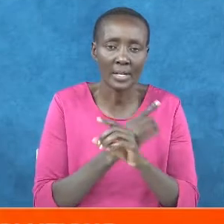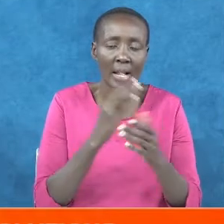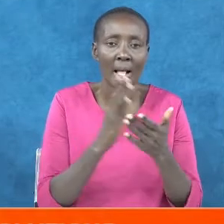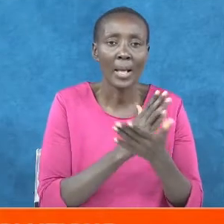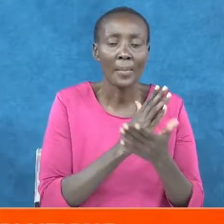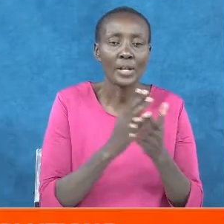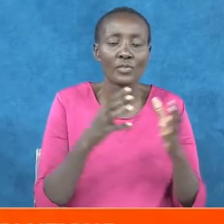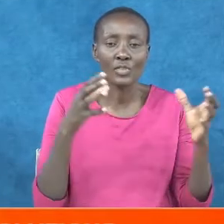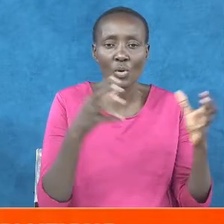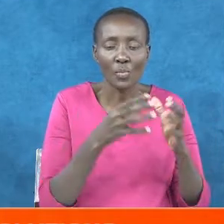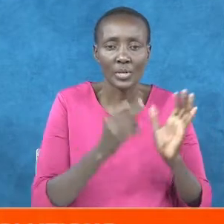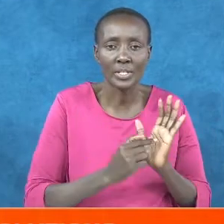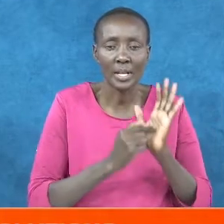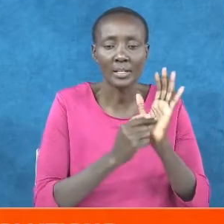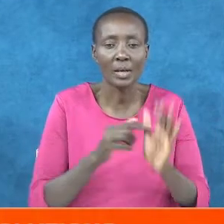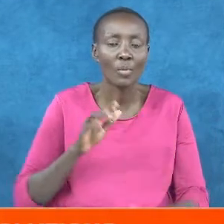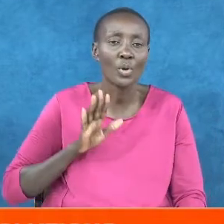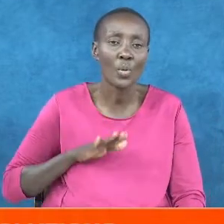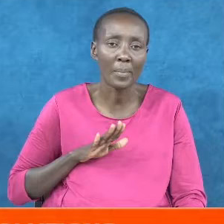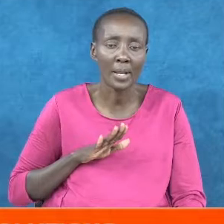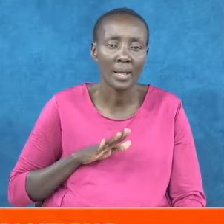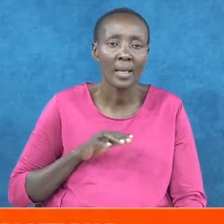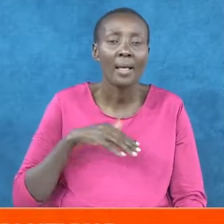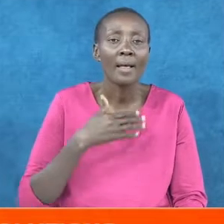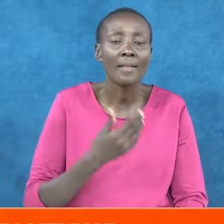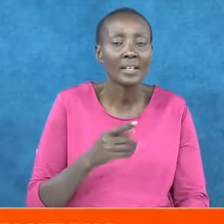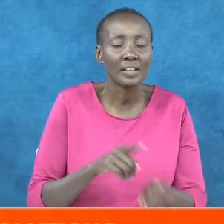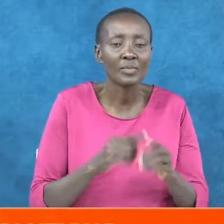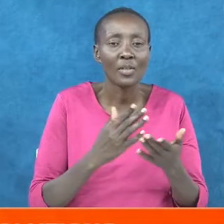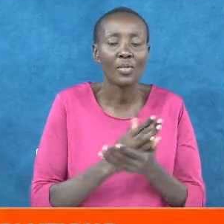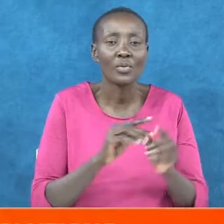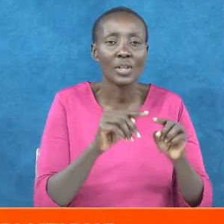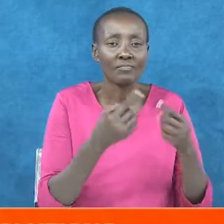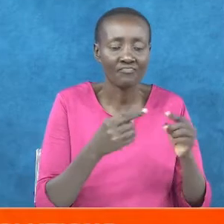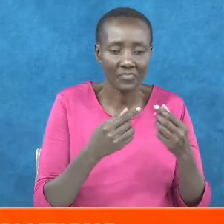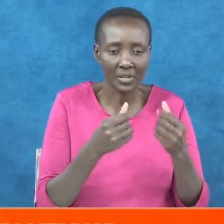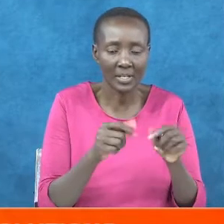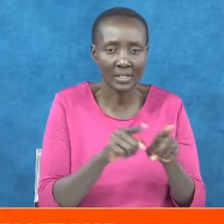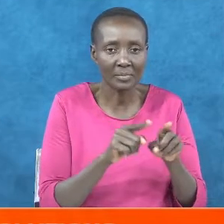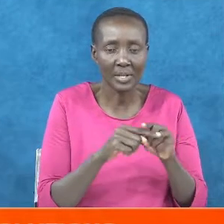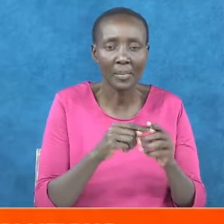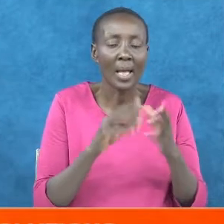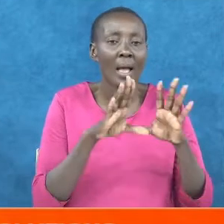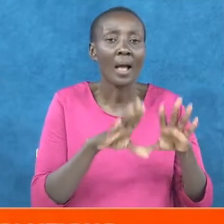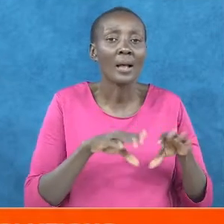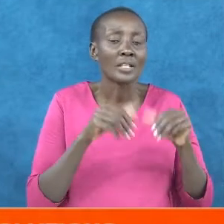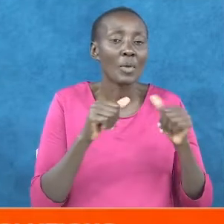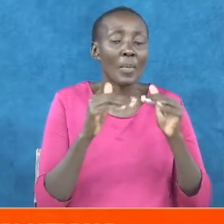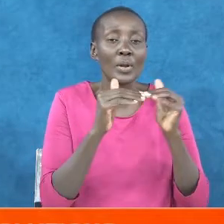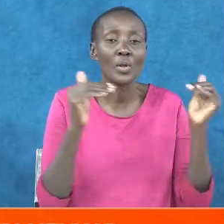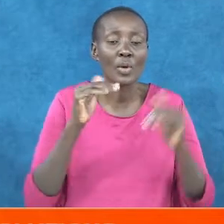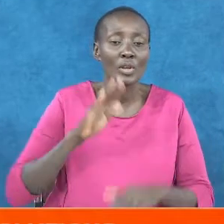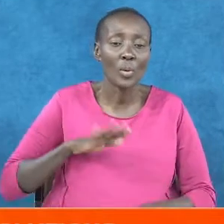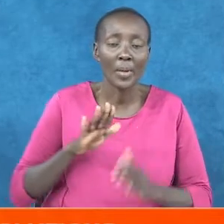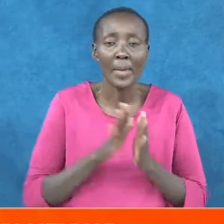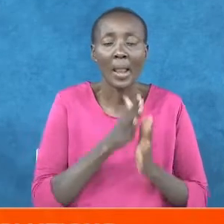of the community, for example, women. And you would find that this dispute resolution mechanisms really didn't acknowledge perhaps equality of women and